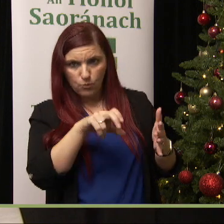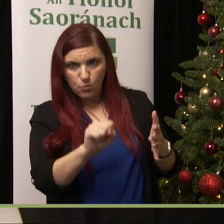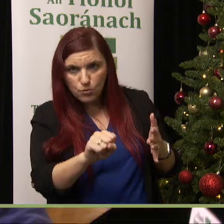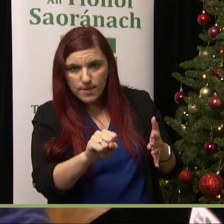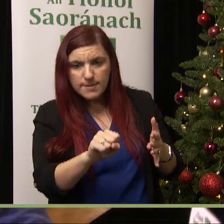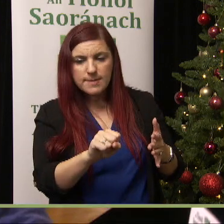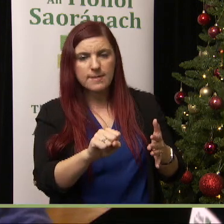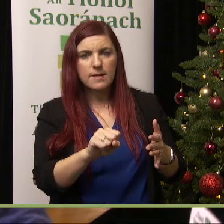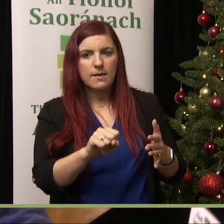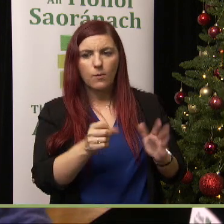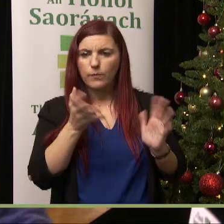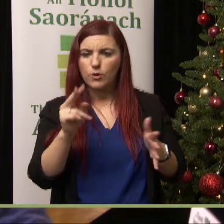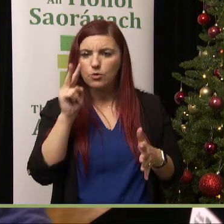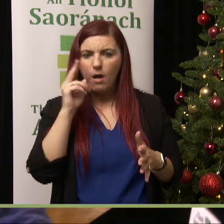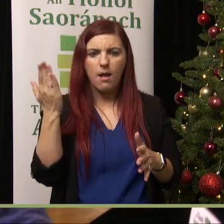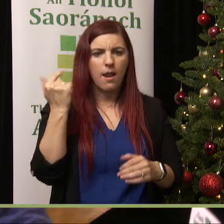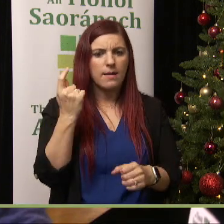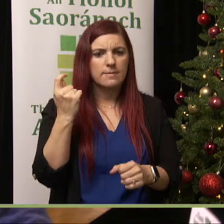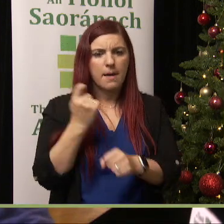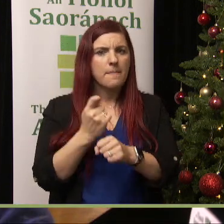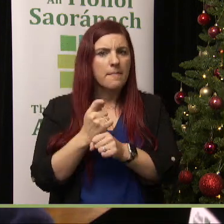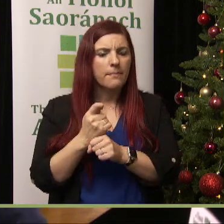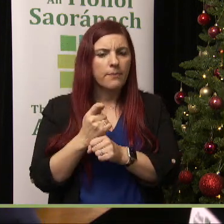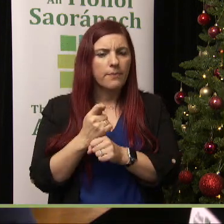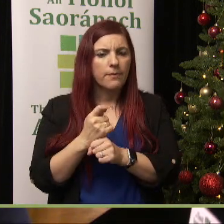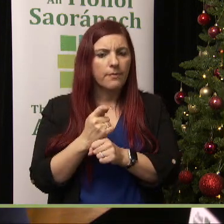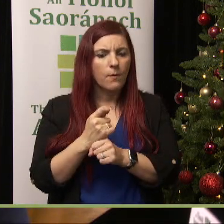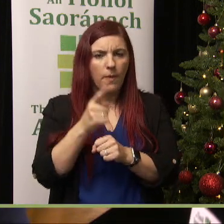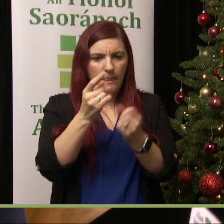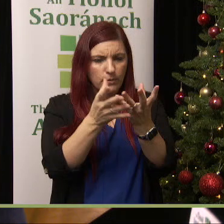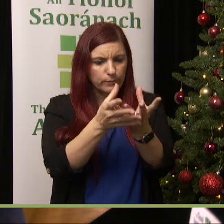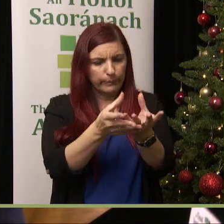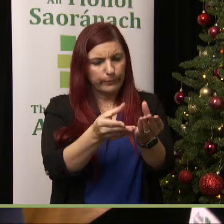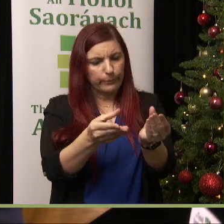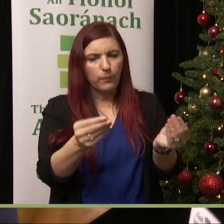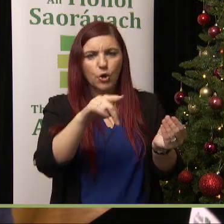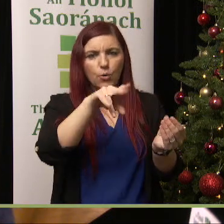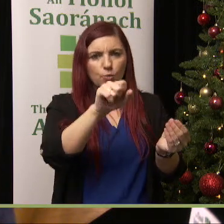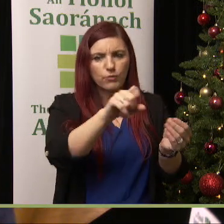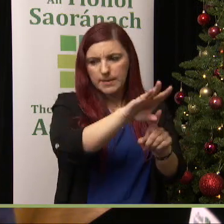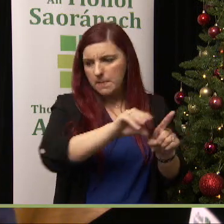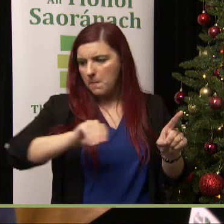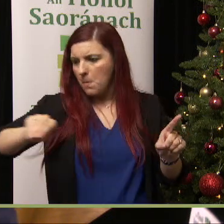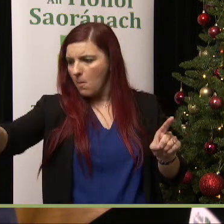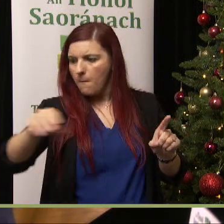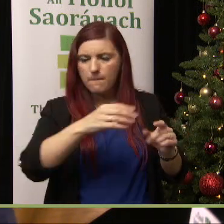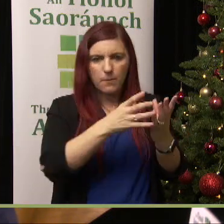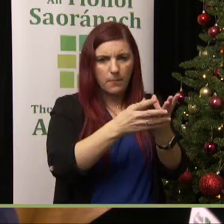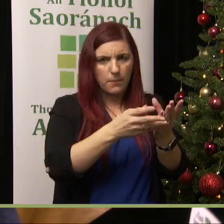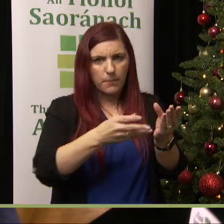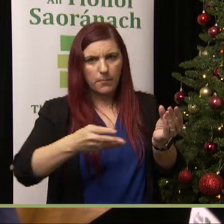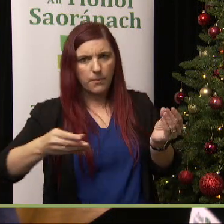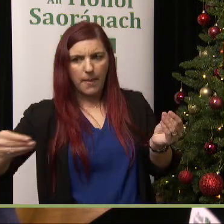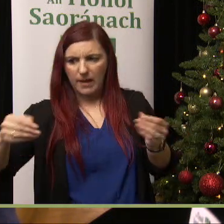waterways, we saw in our last session, that when nutrients move from one place to the place where they shouldn't be, like the